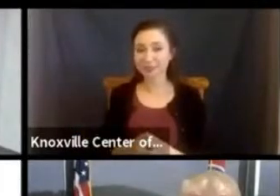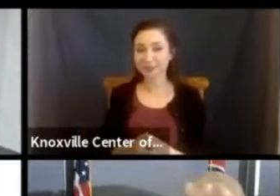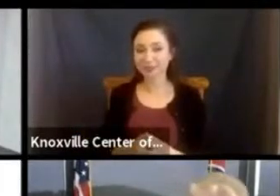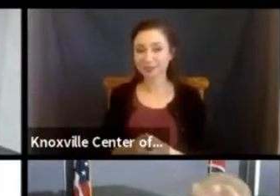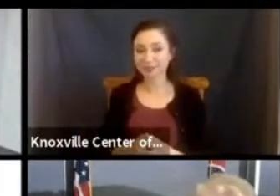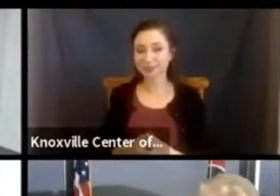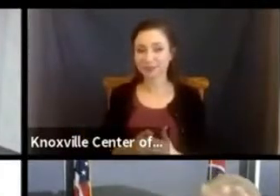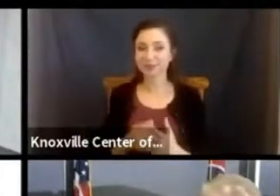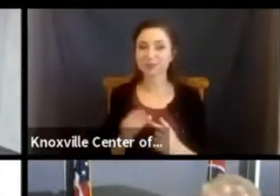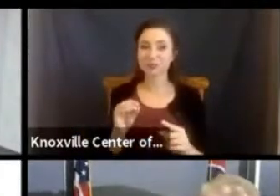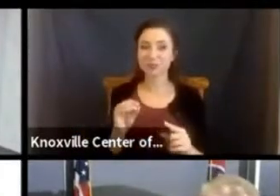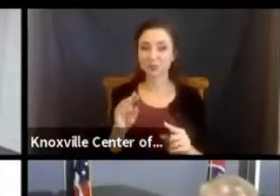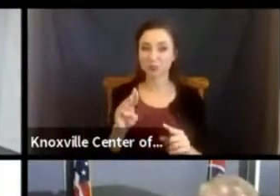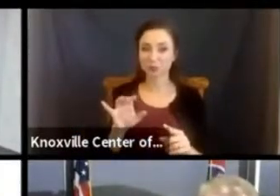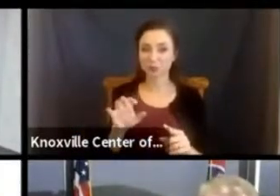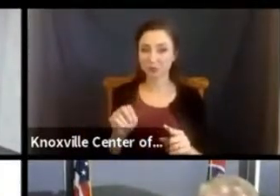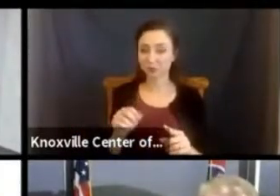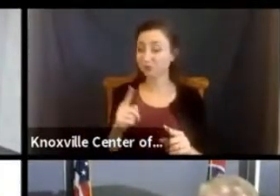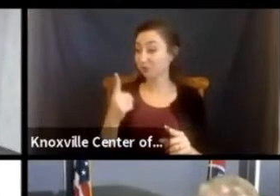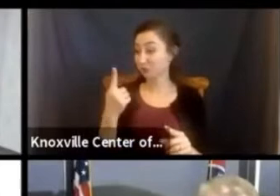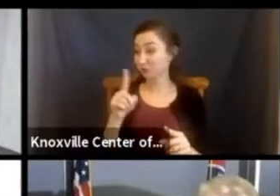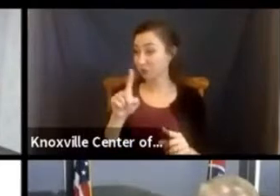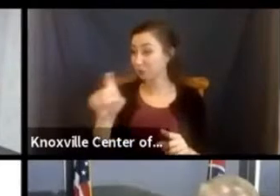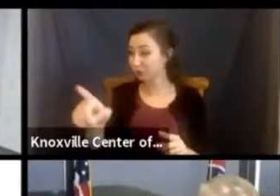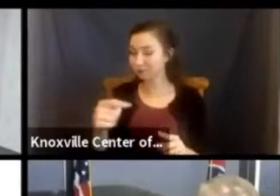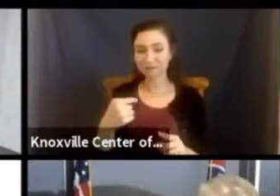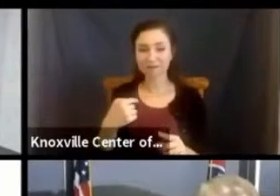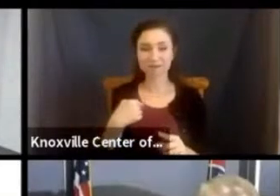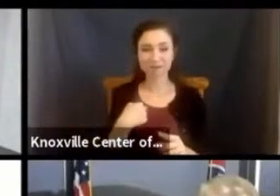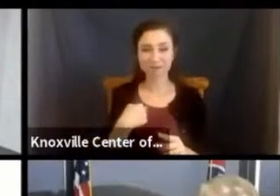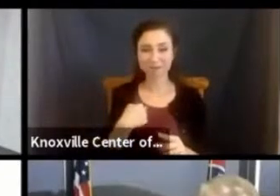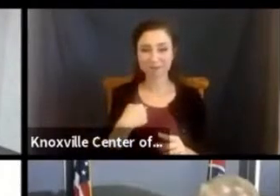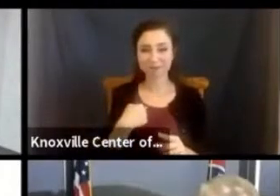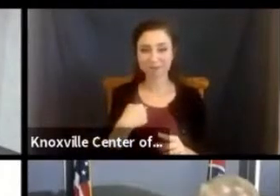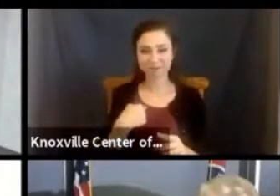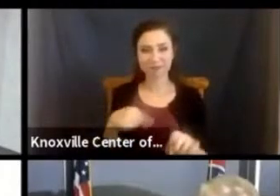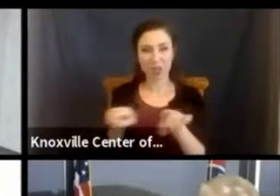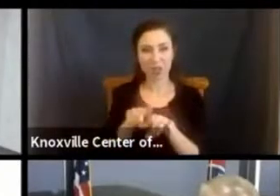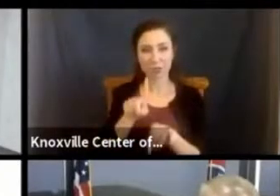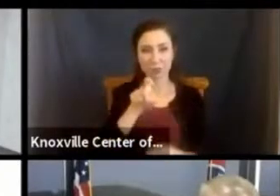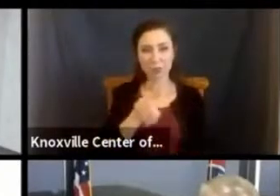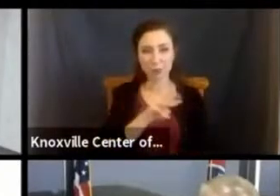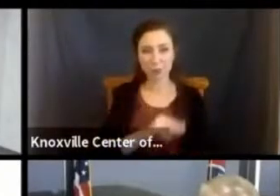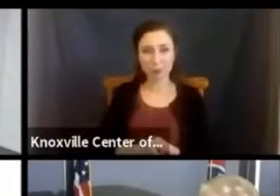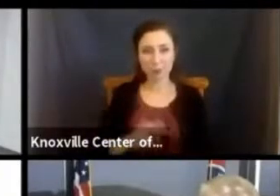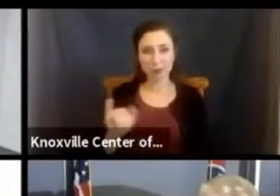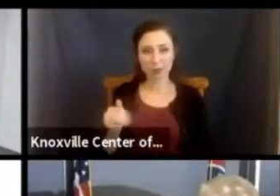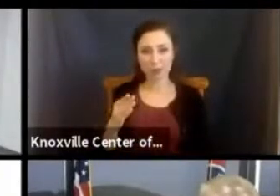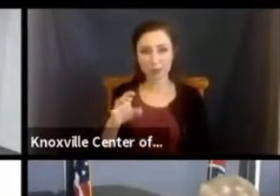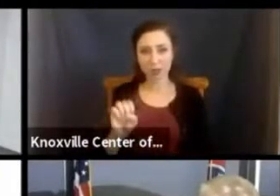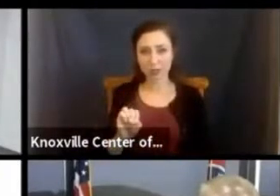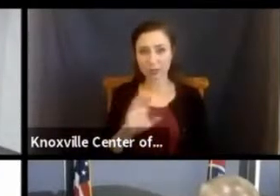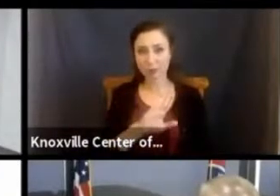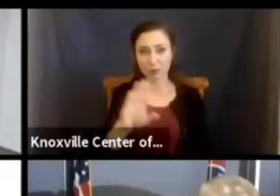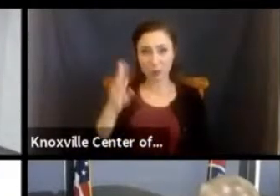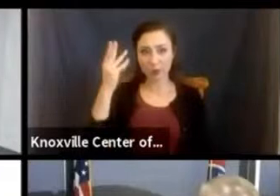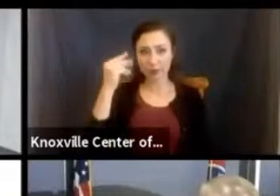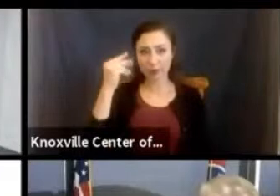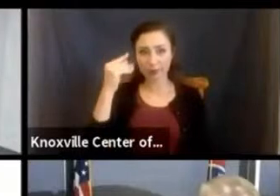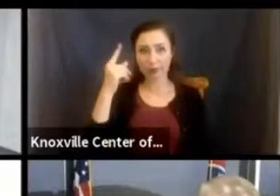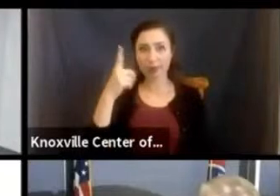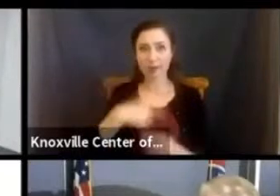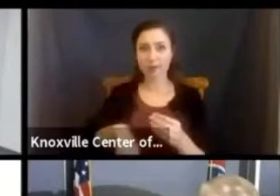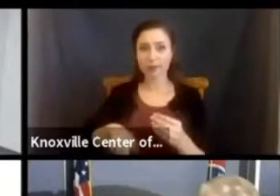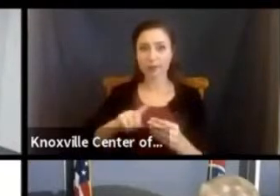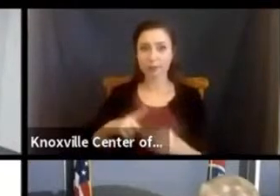have just one question. I also like to ask, Mayor Jacobs' thoughts on what happened with